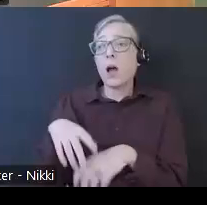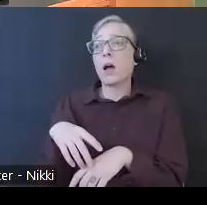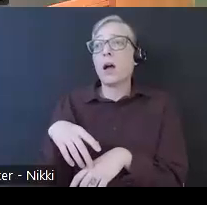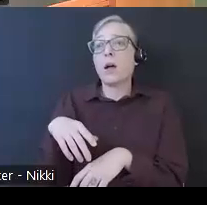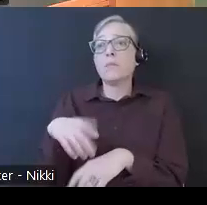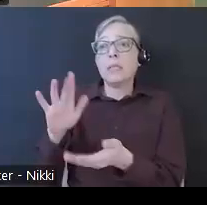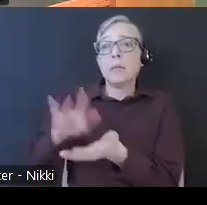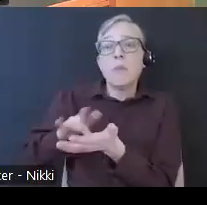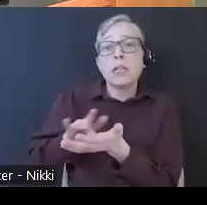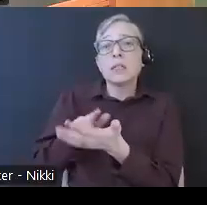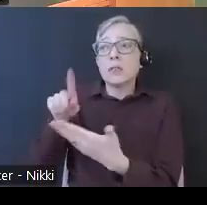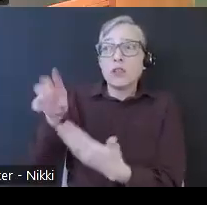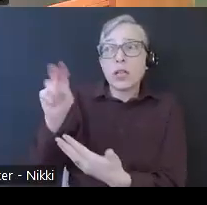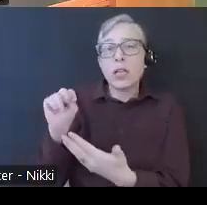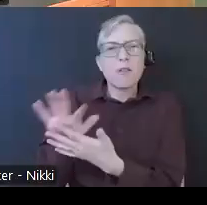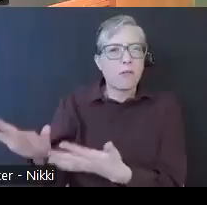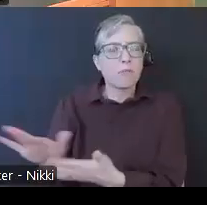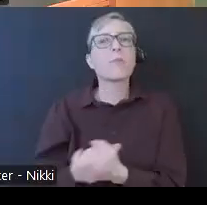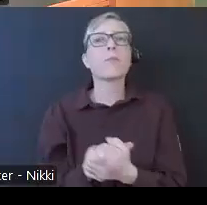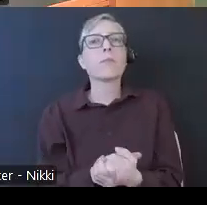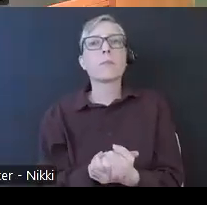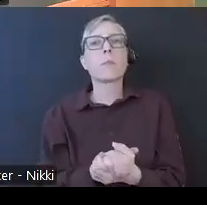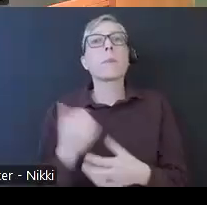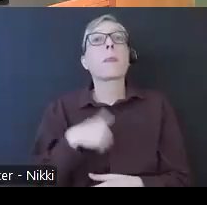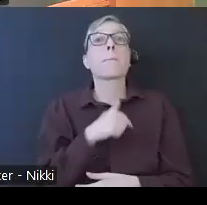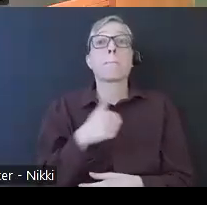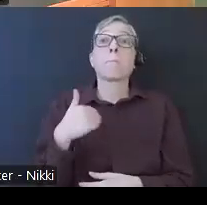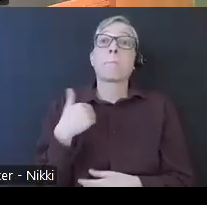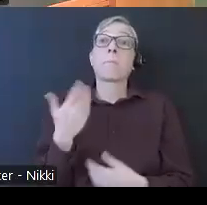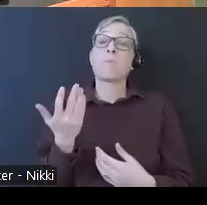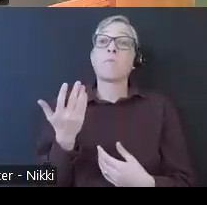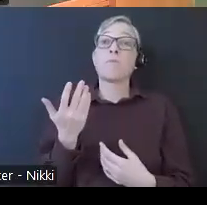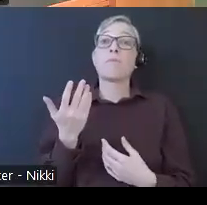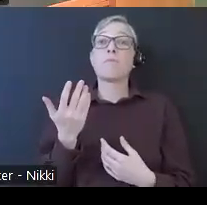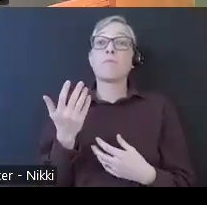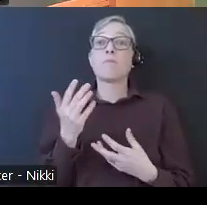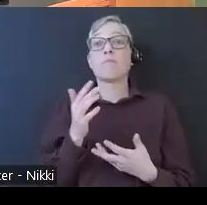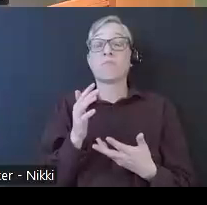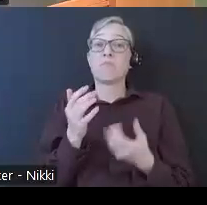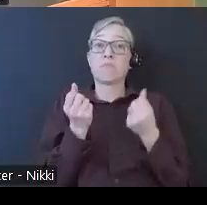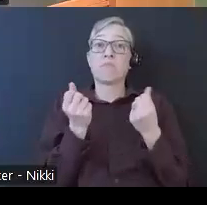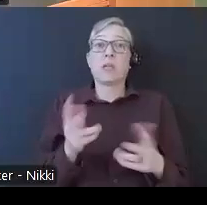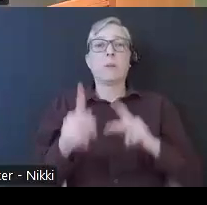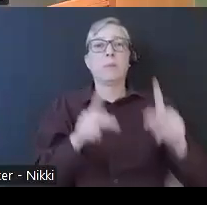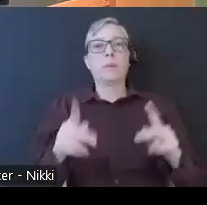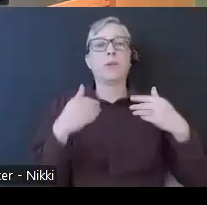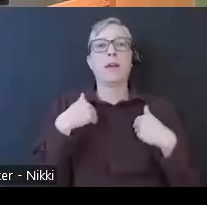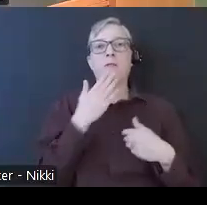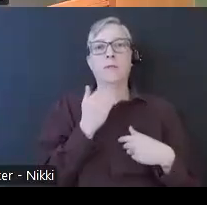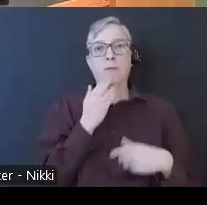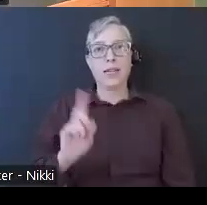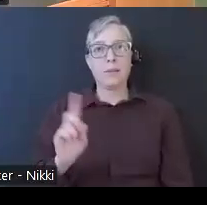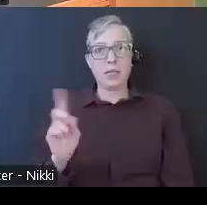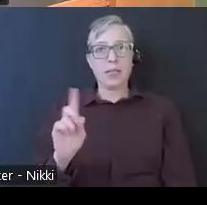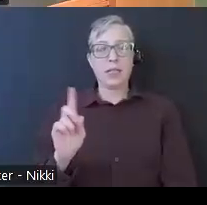readmission. We also have a number of diabetics in our practice, no surprise, but a fair number of them also have